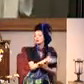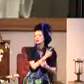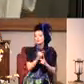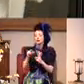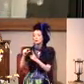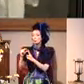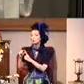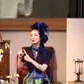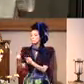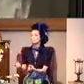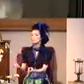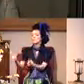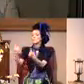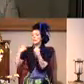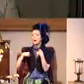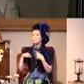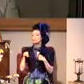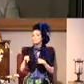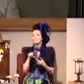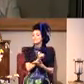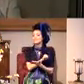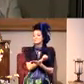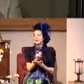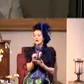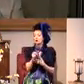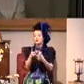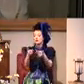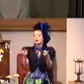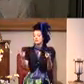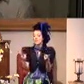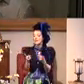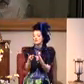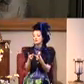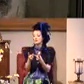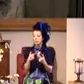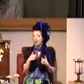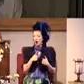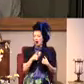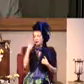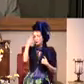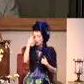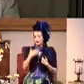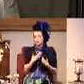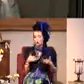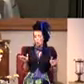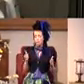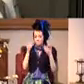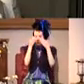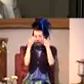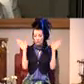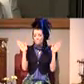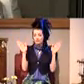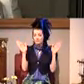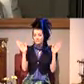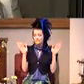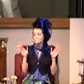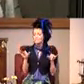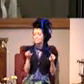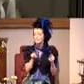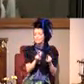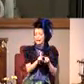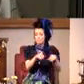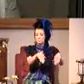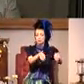now come into this sacred space, may we open our hearts and our minds, the tombs of our own lives, to